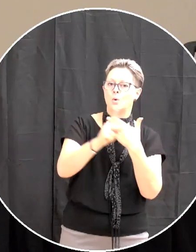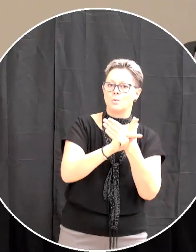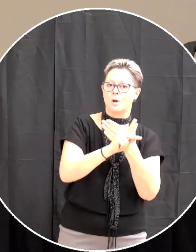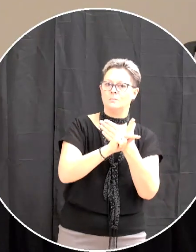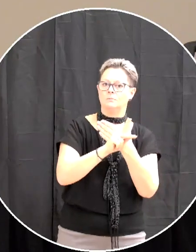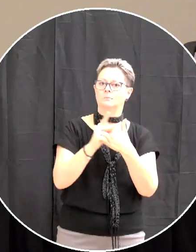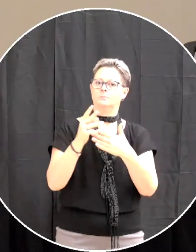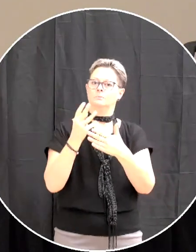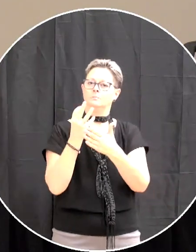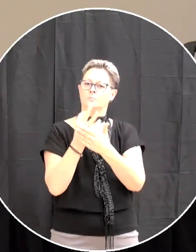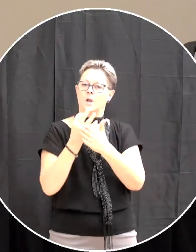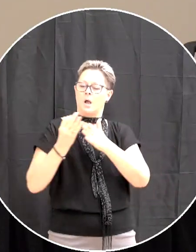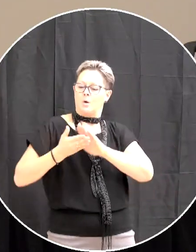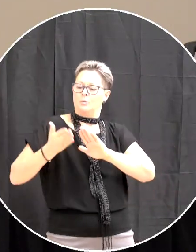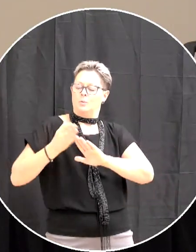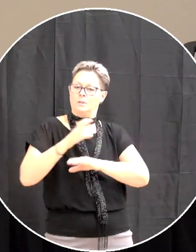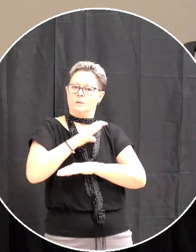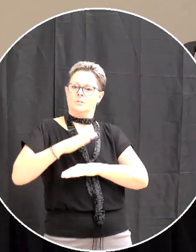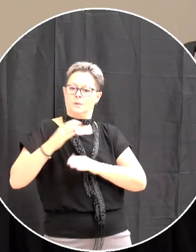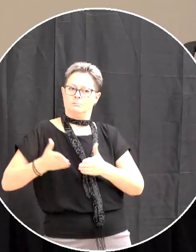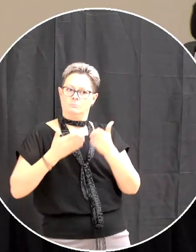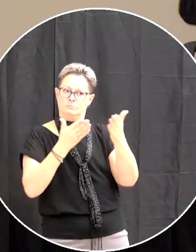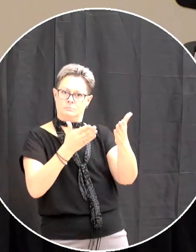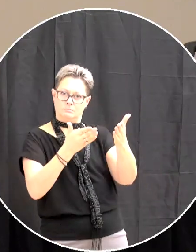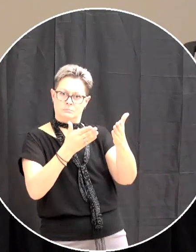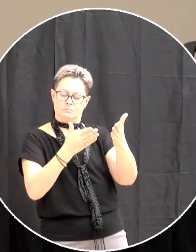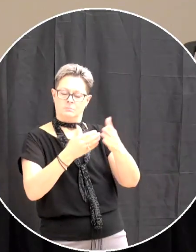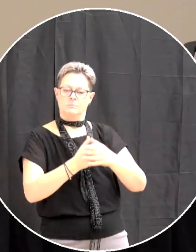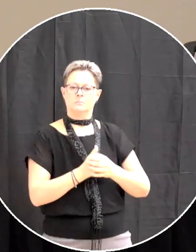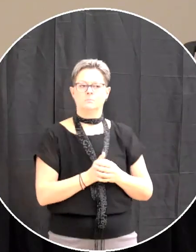Finance and Operations Committee. So moved.